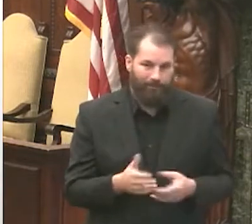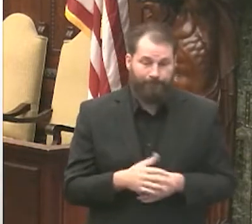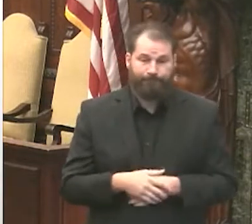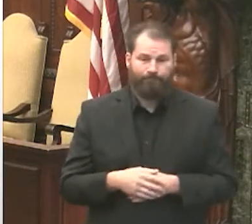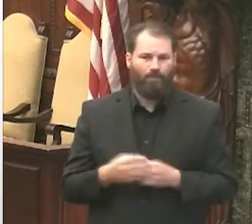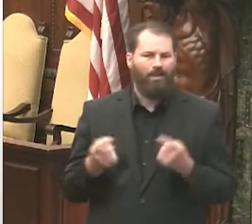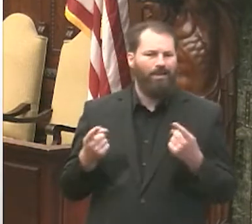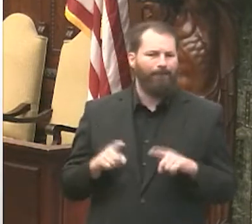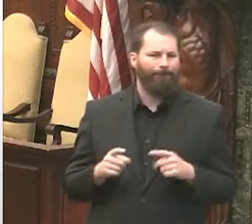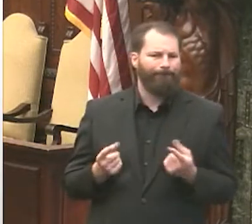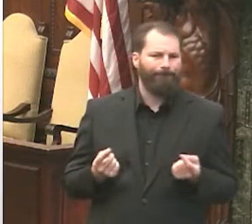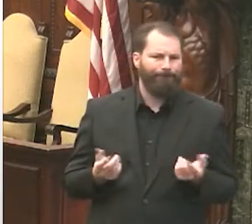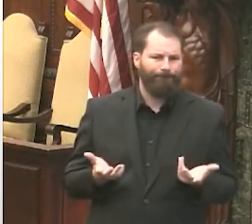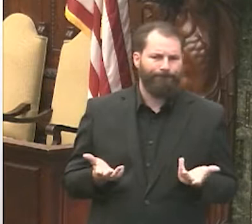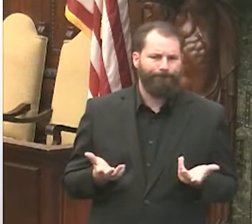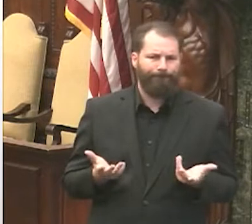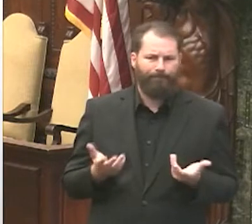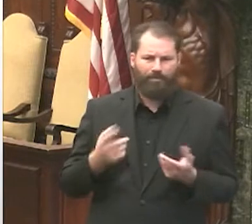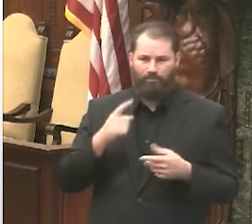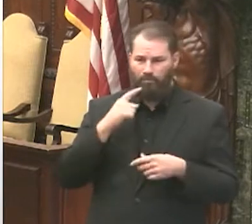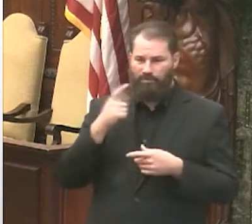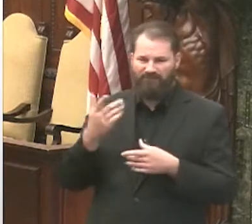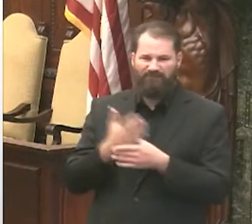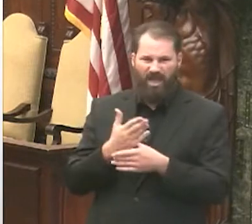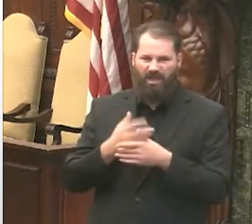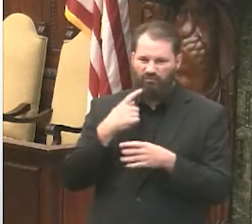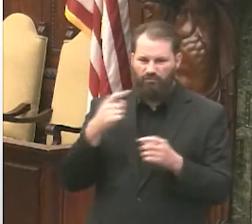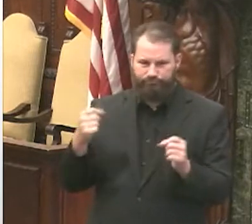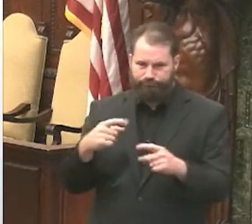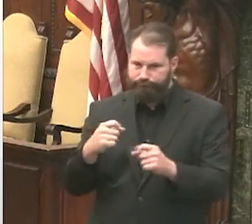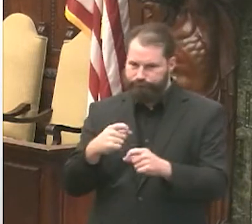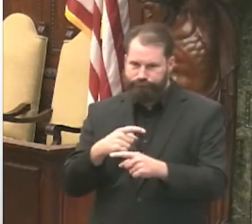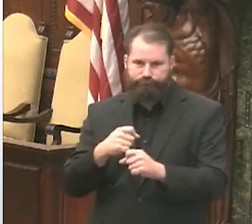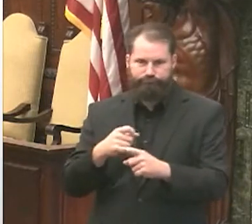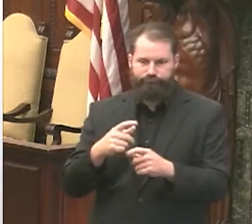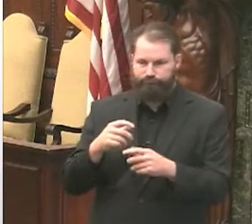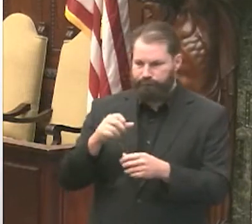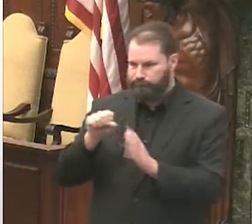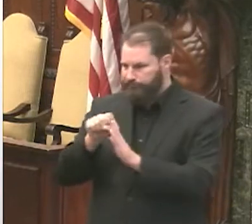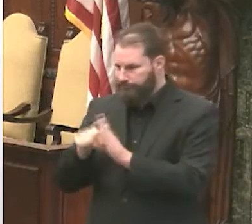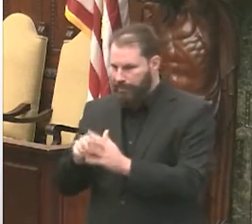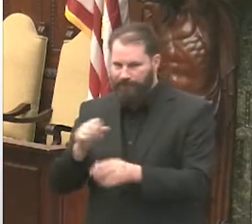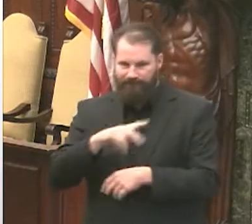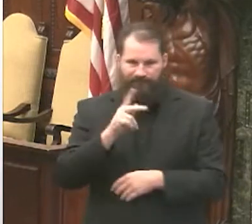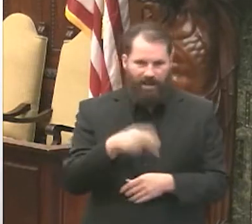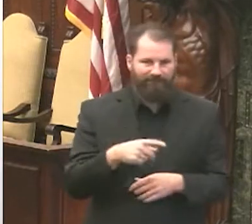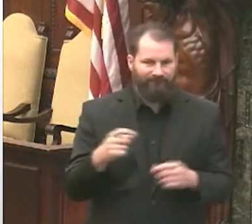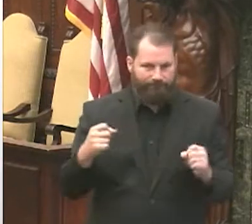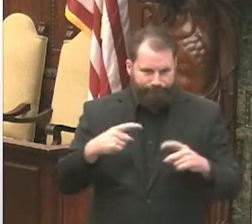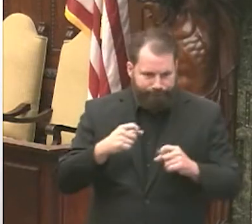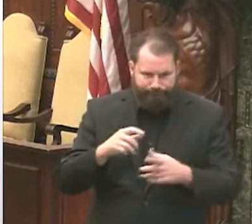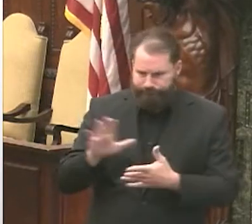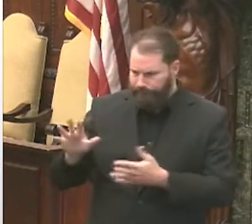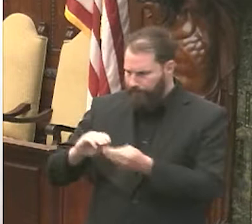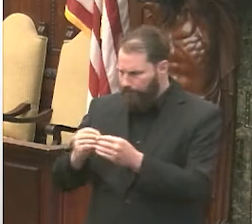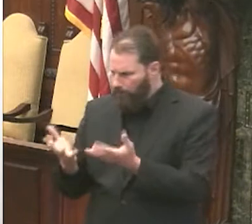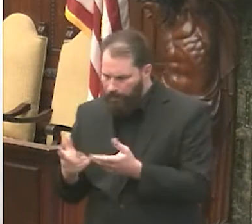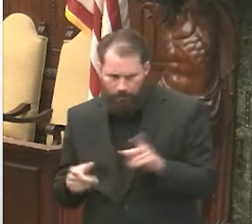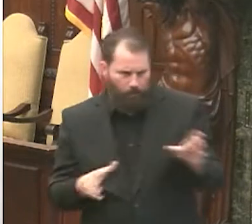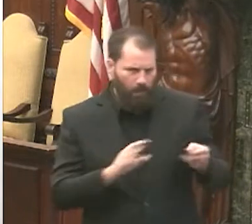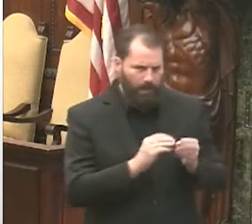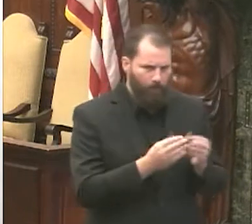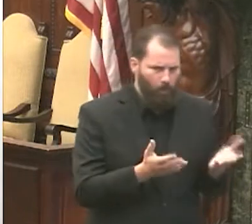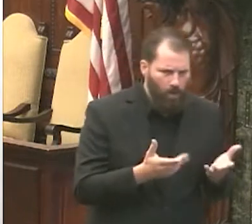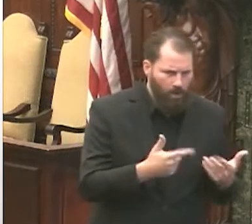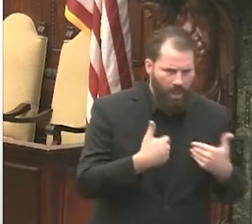forth daily between us at the Philadelphia Health Department and the State Health Department to get the cases that they have that we don't know about and to have